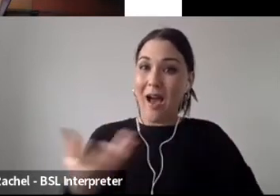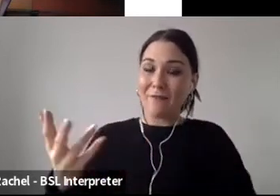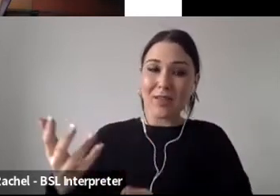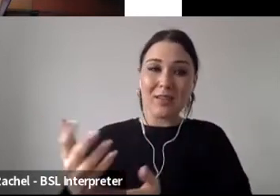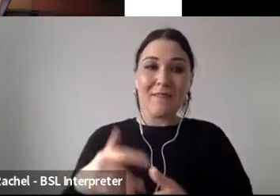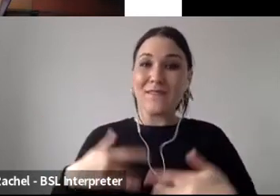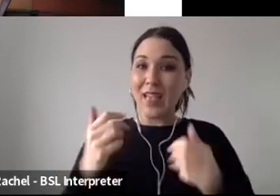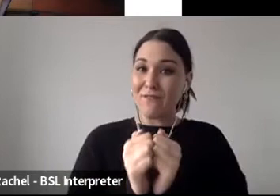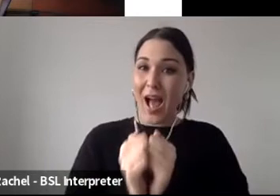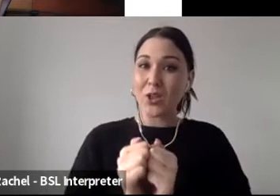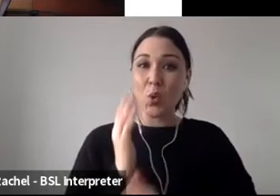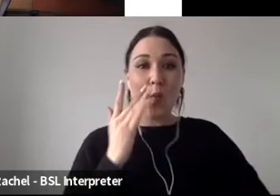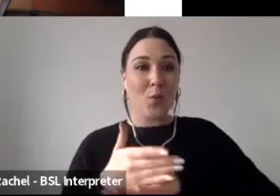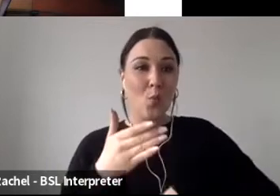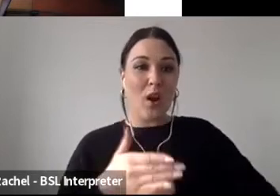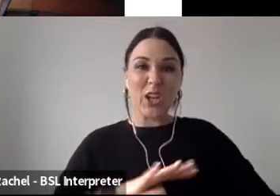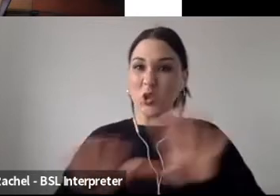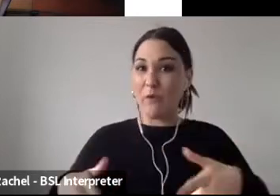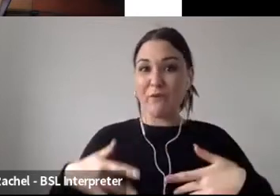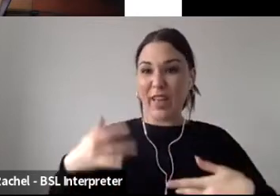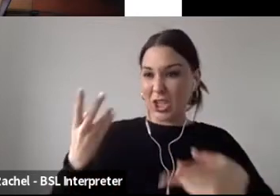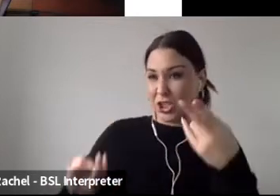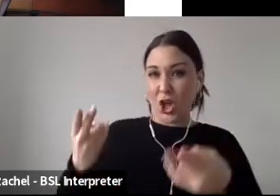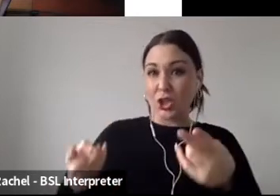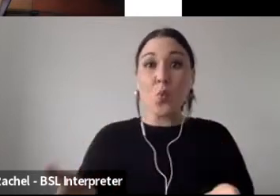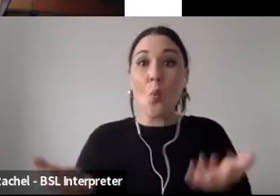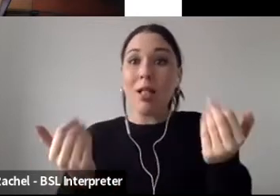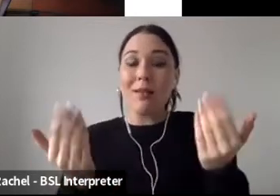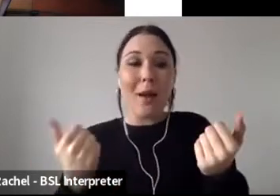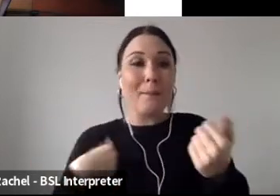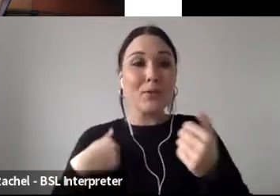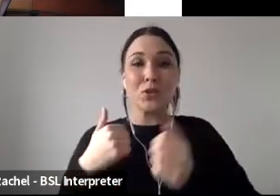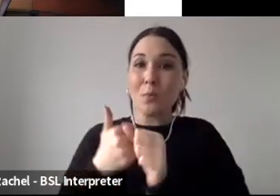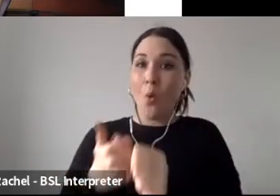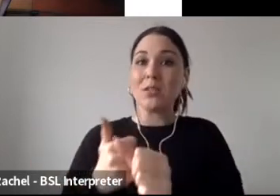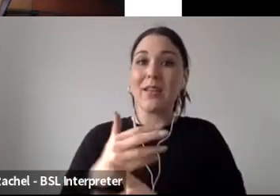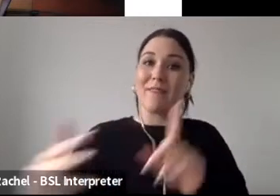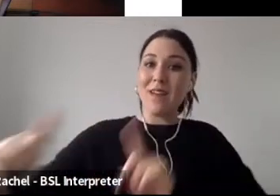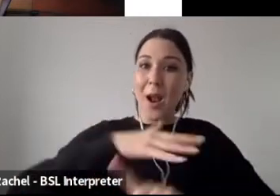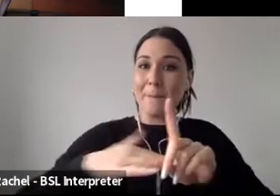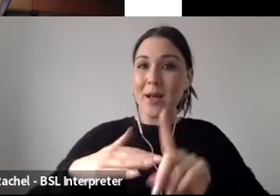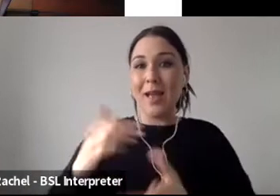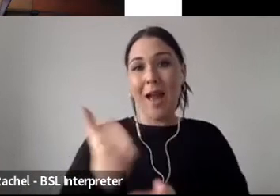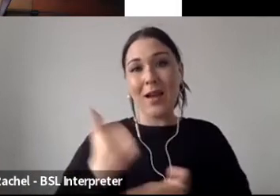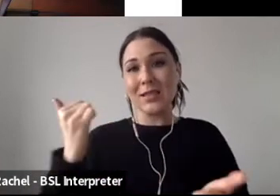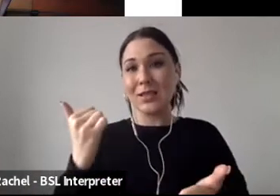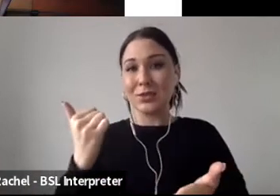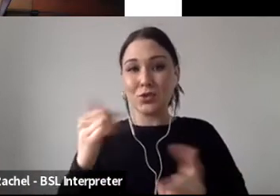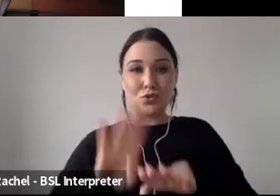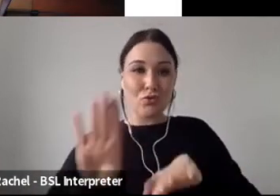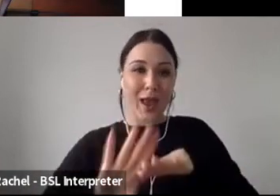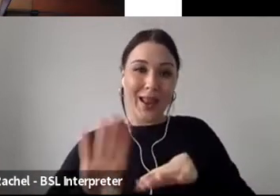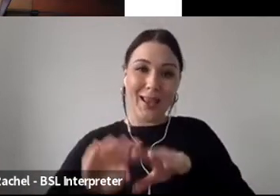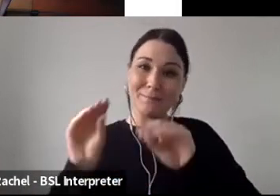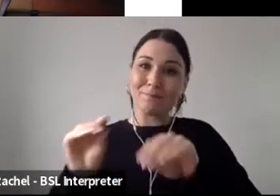feel judged when I'm not. There's a welcoming, supporting environment, excellent training and totally rewarding.